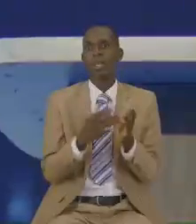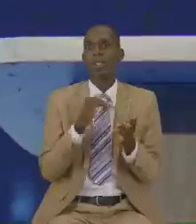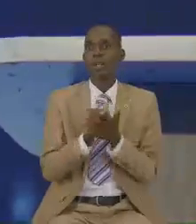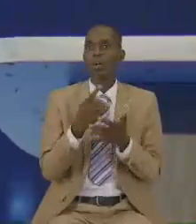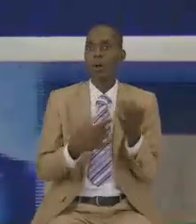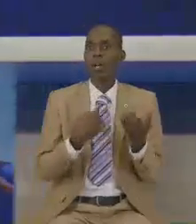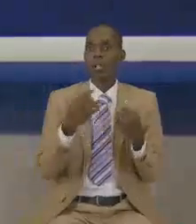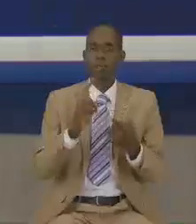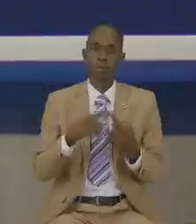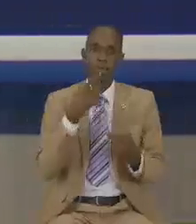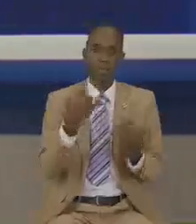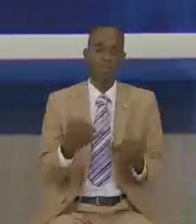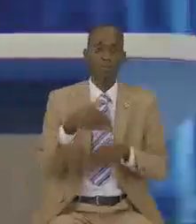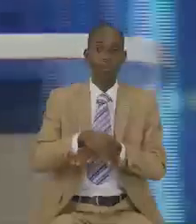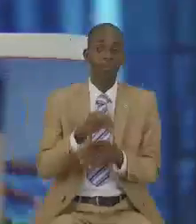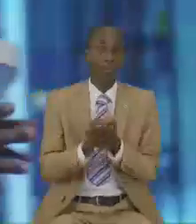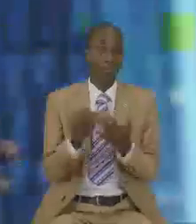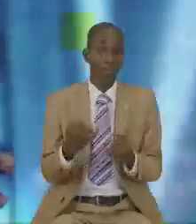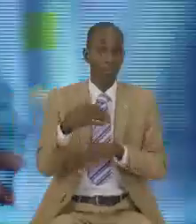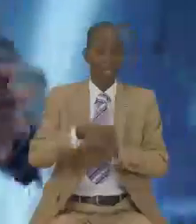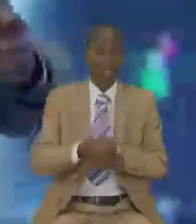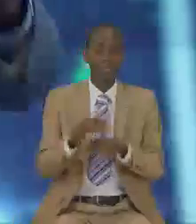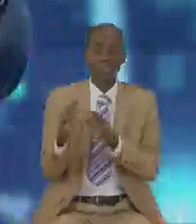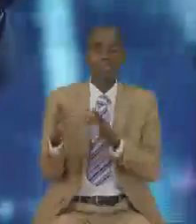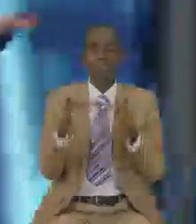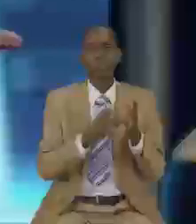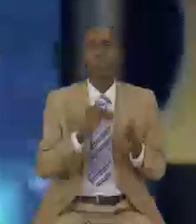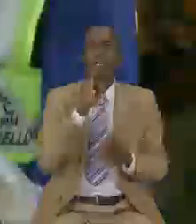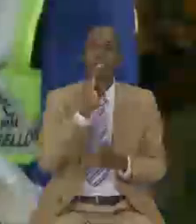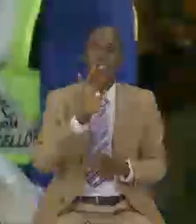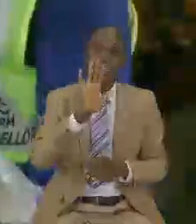you tonight, that tonight Jesus is your